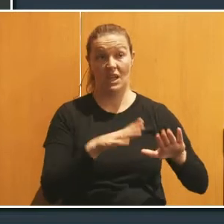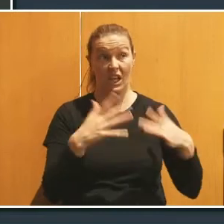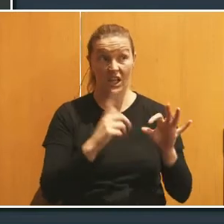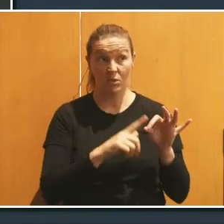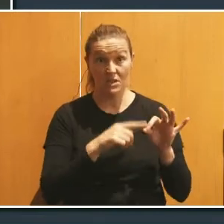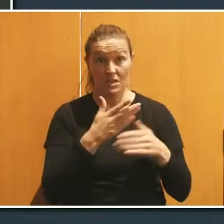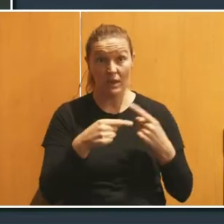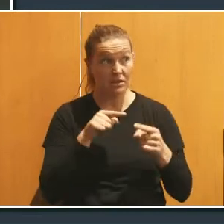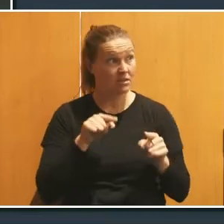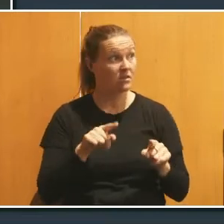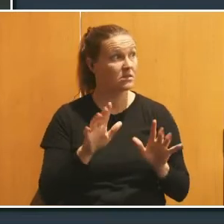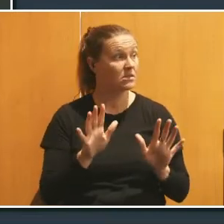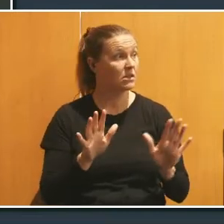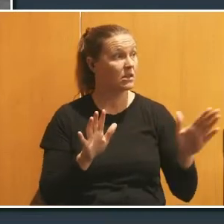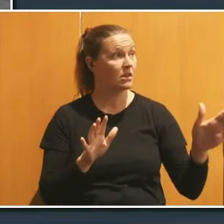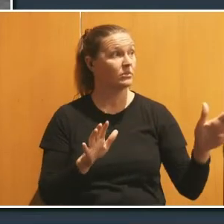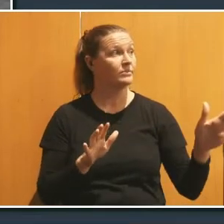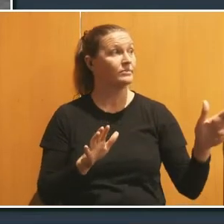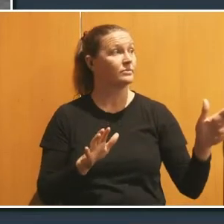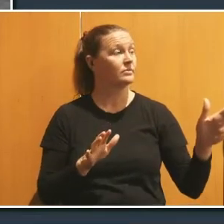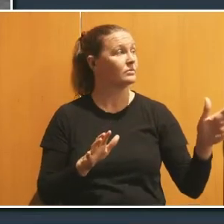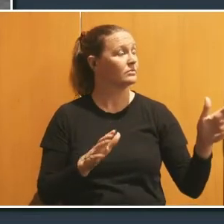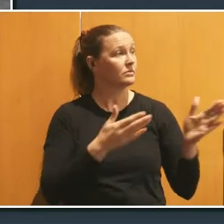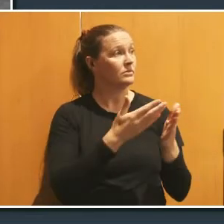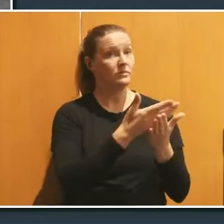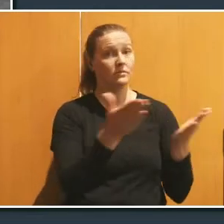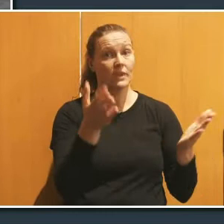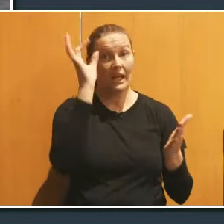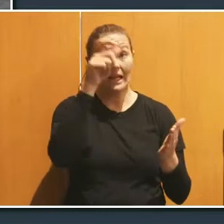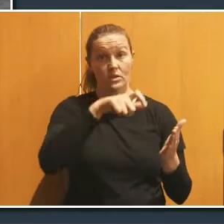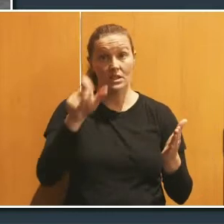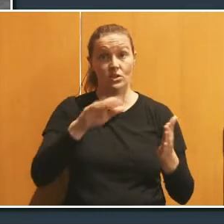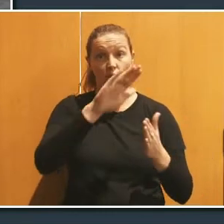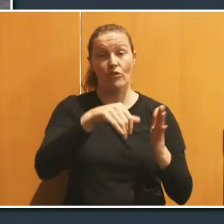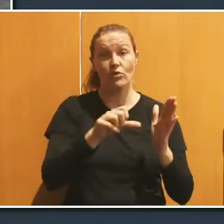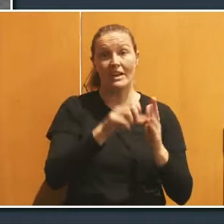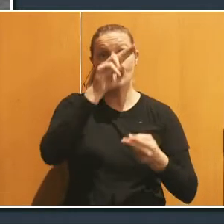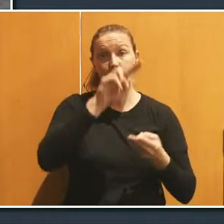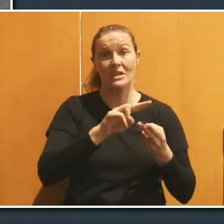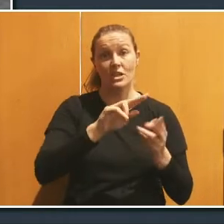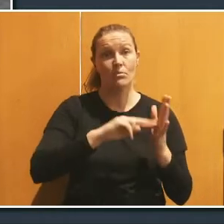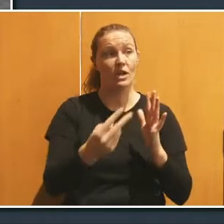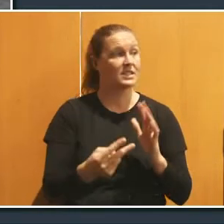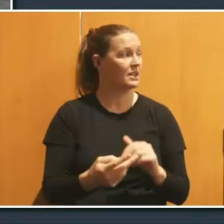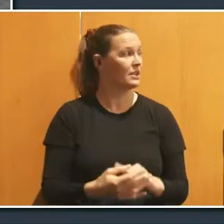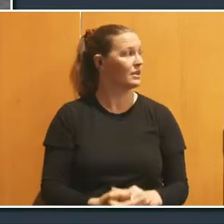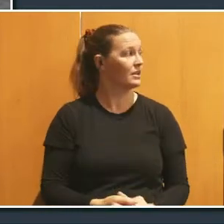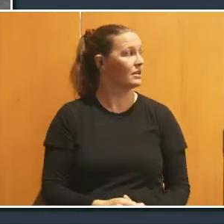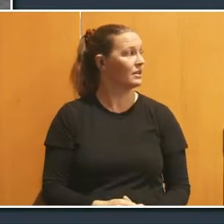on that. I'll open up to councillors for questions on the rates remission policy.